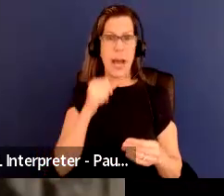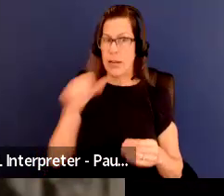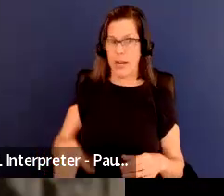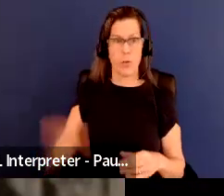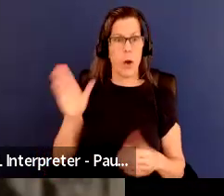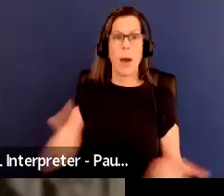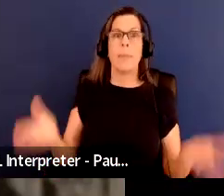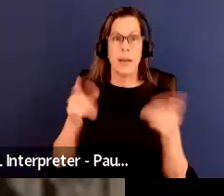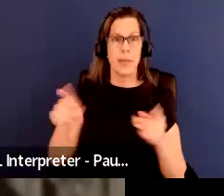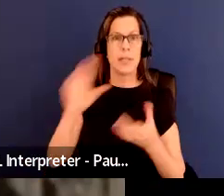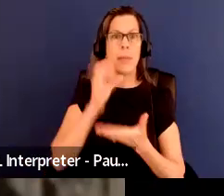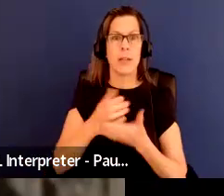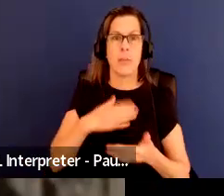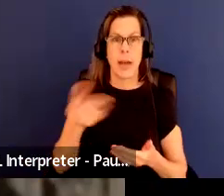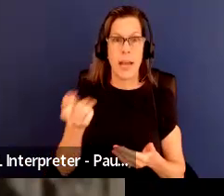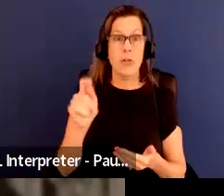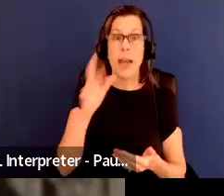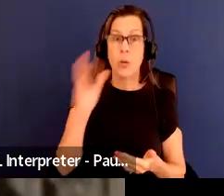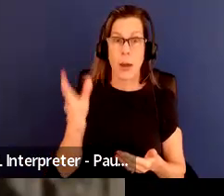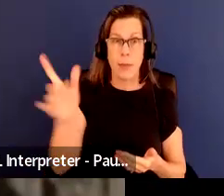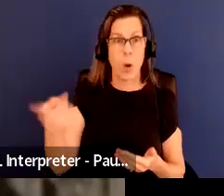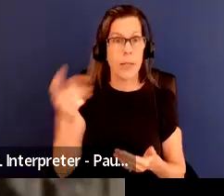here. This is a picture of my great-grandma. This is the